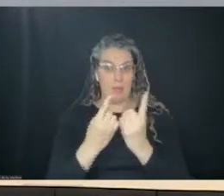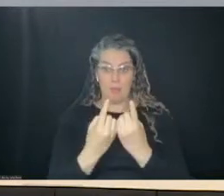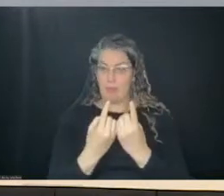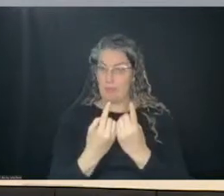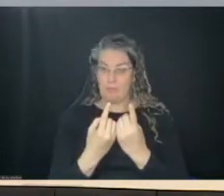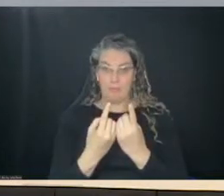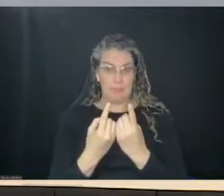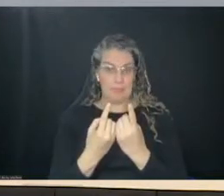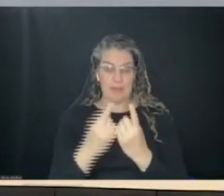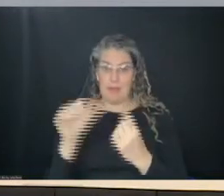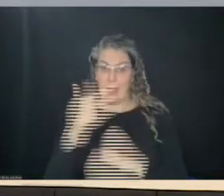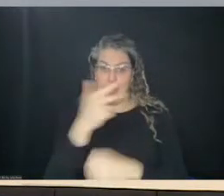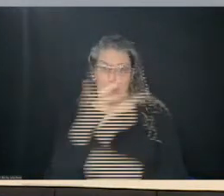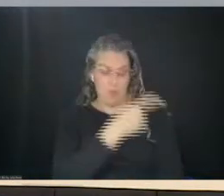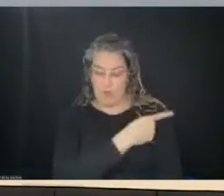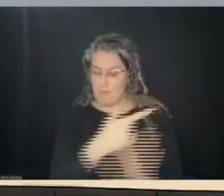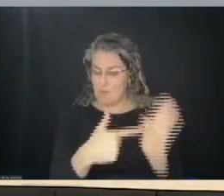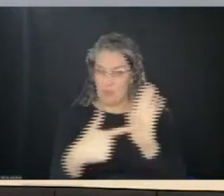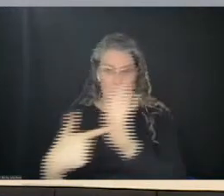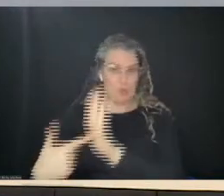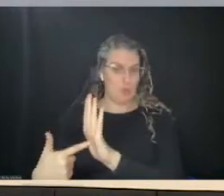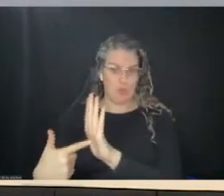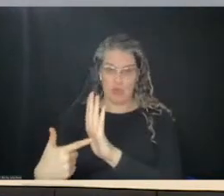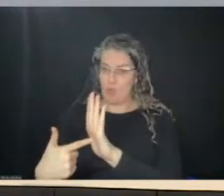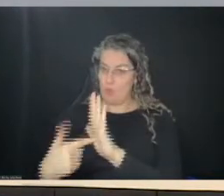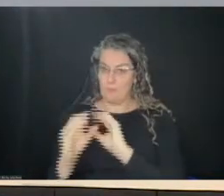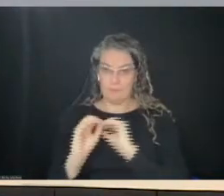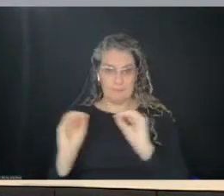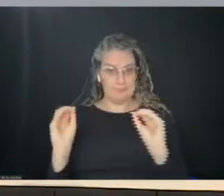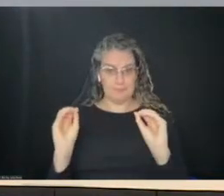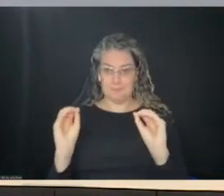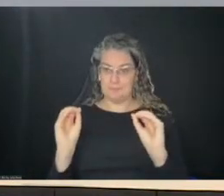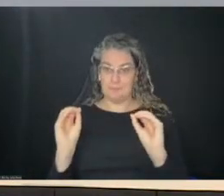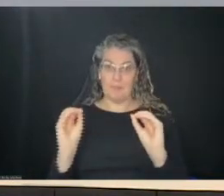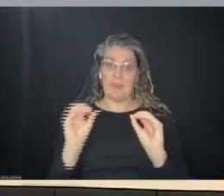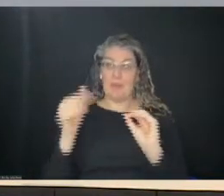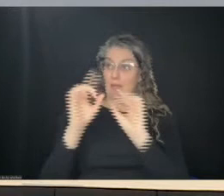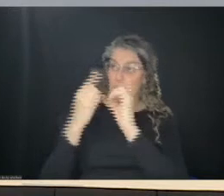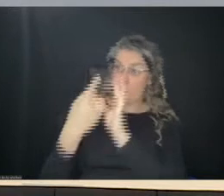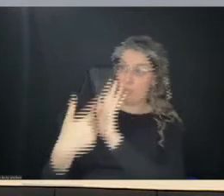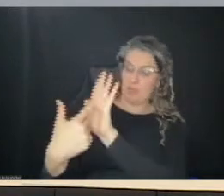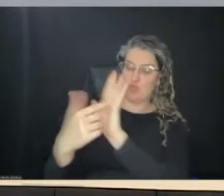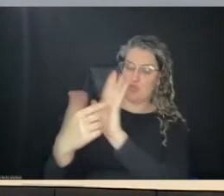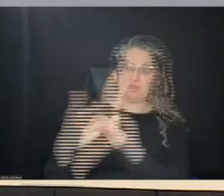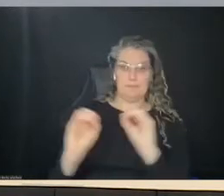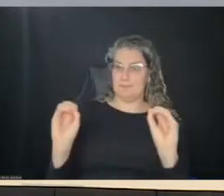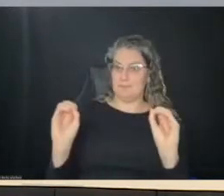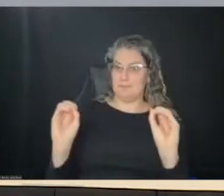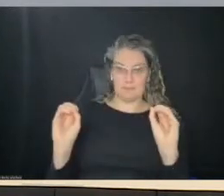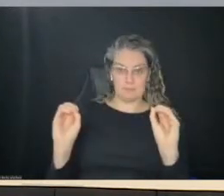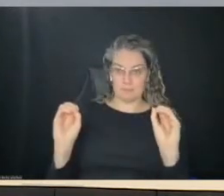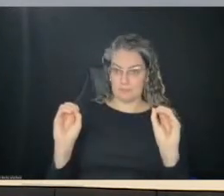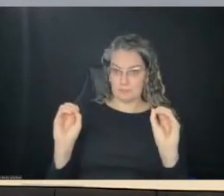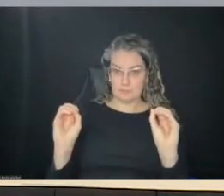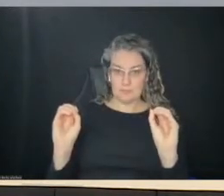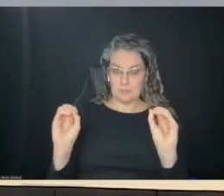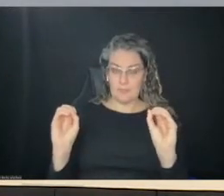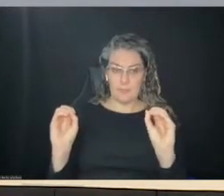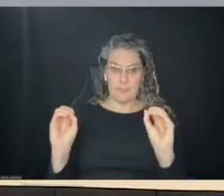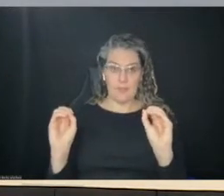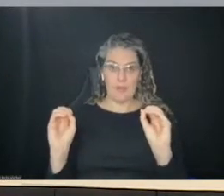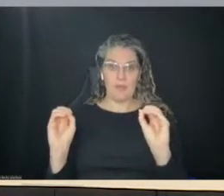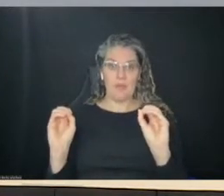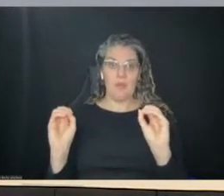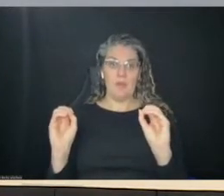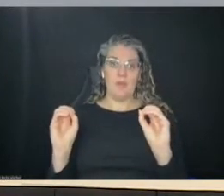other provinces or other departments. It would be through, whether it's